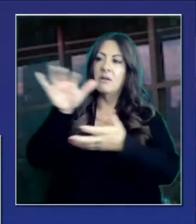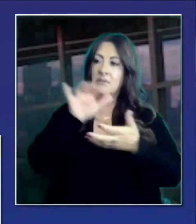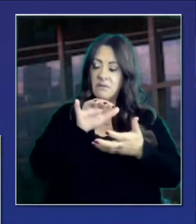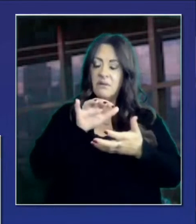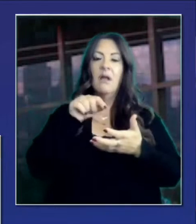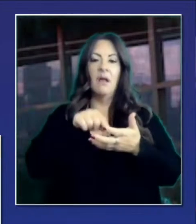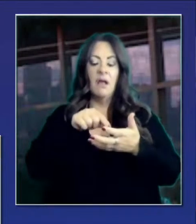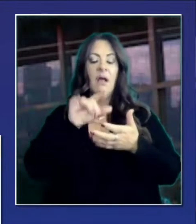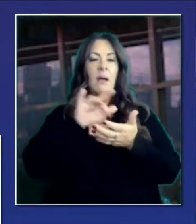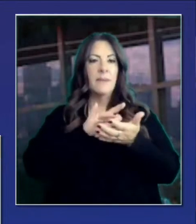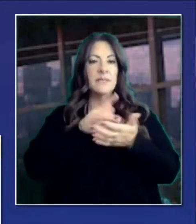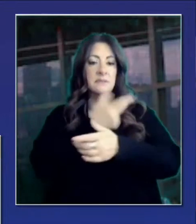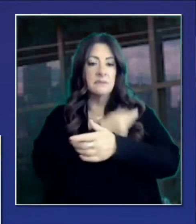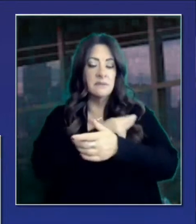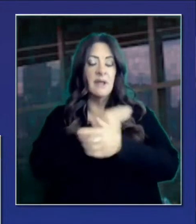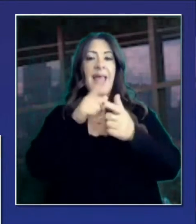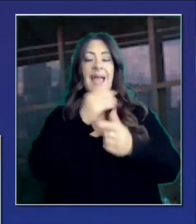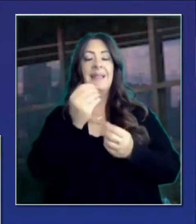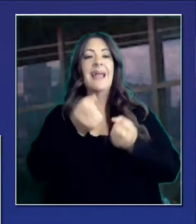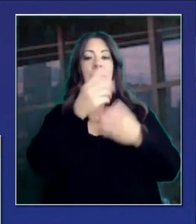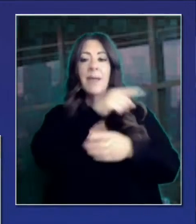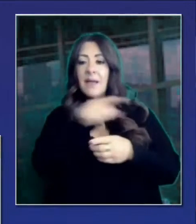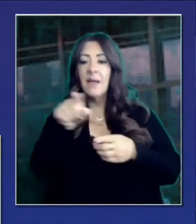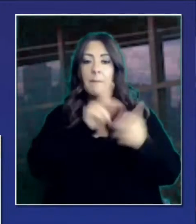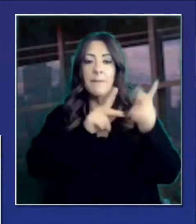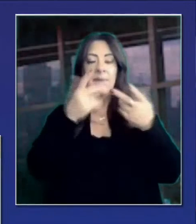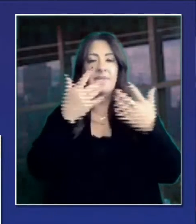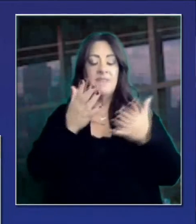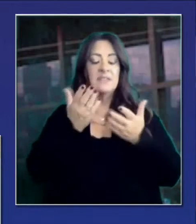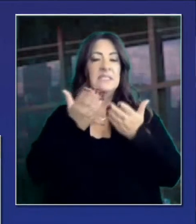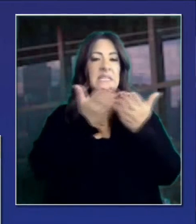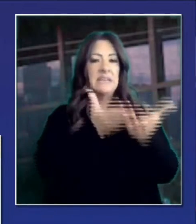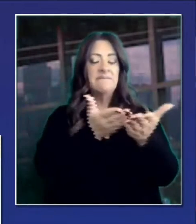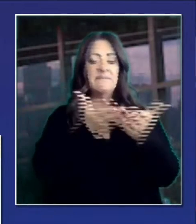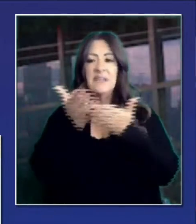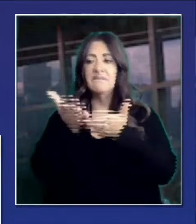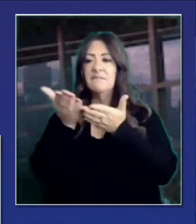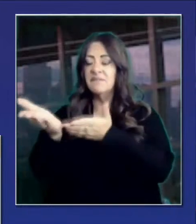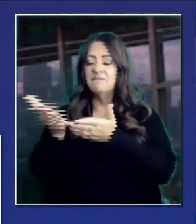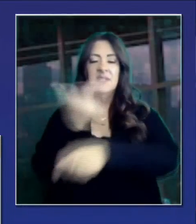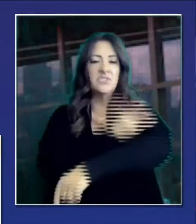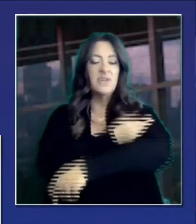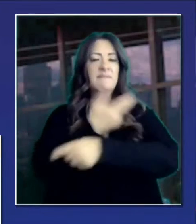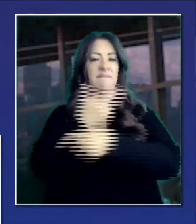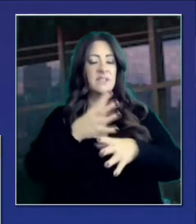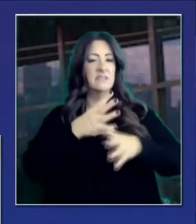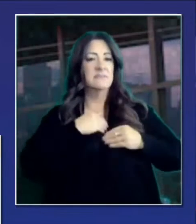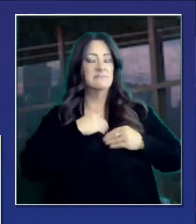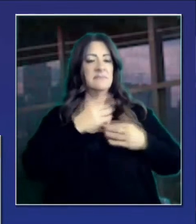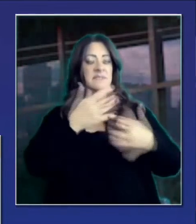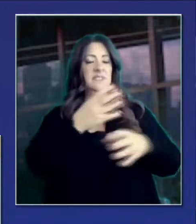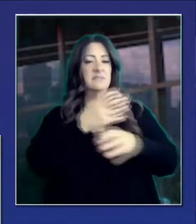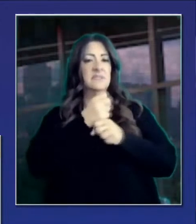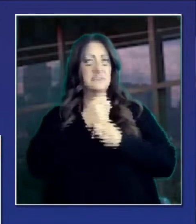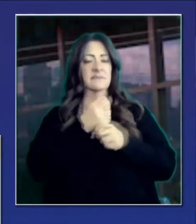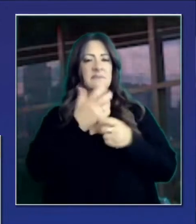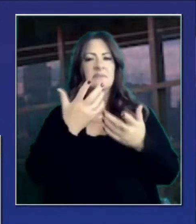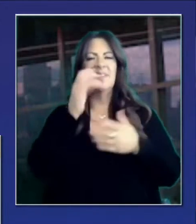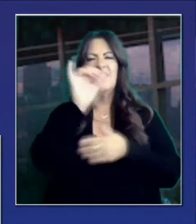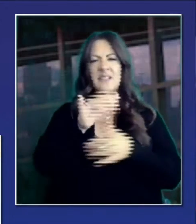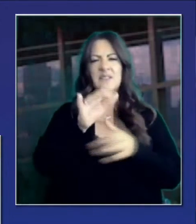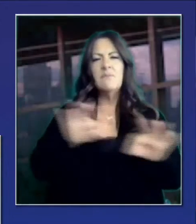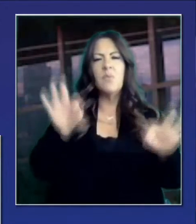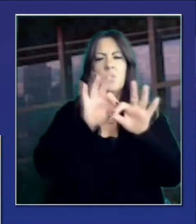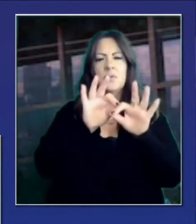talk about why that's the case, and we are certainly happy to do that, but more importantly, what we're going to do about it is really